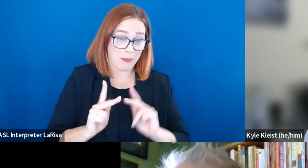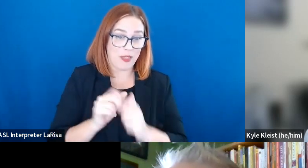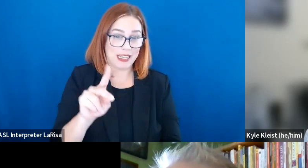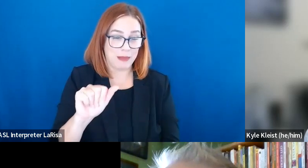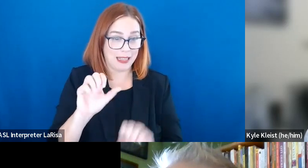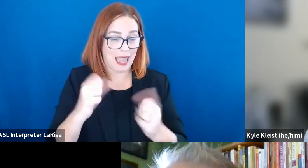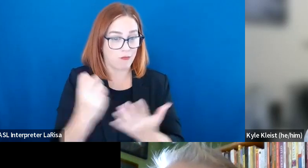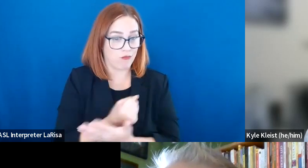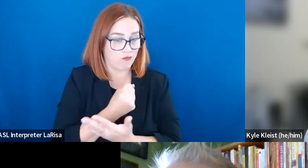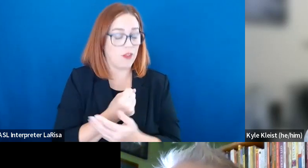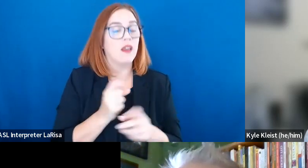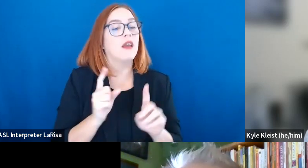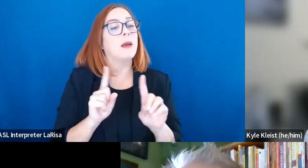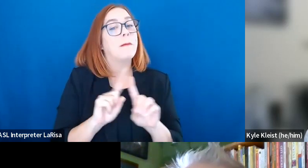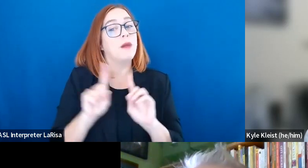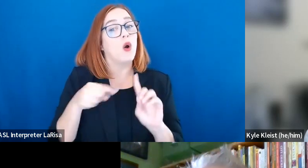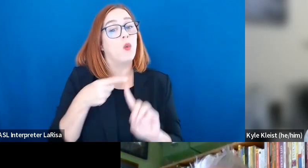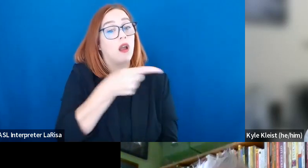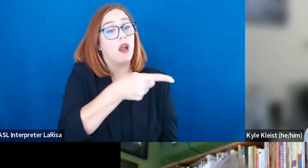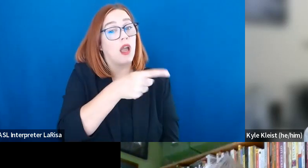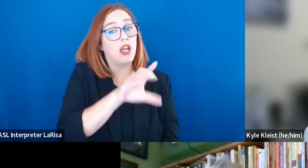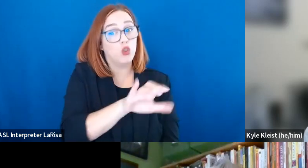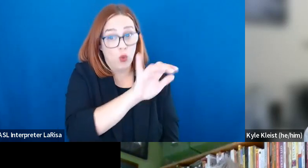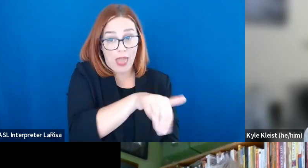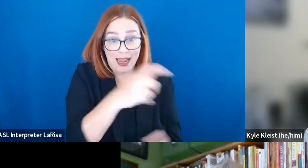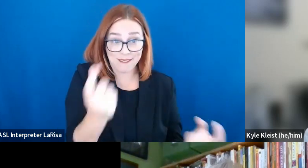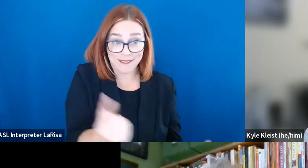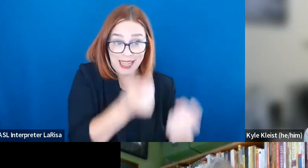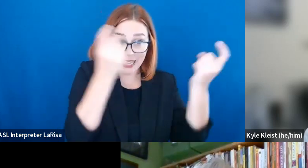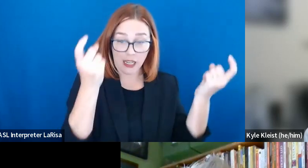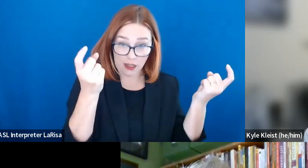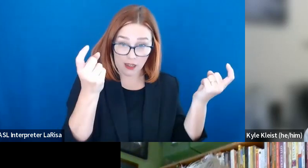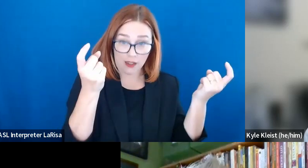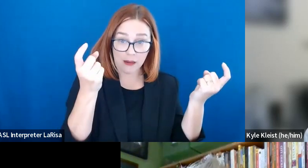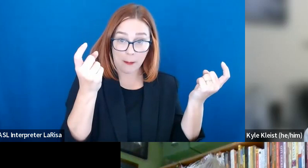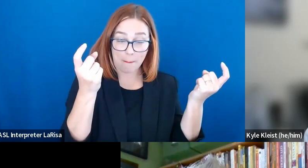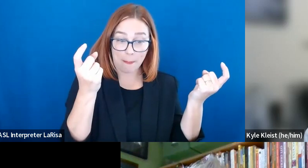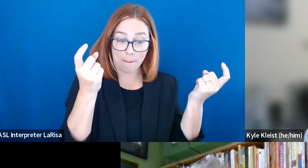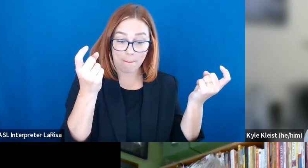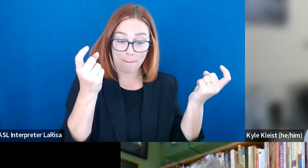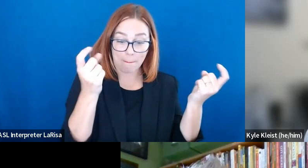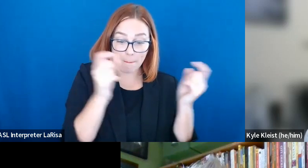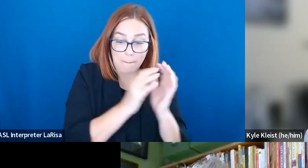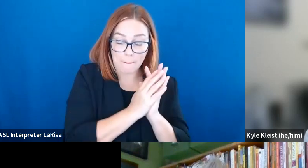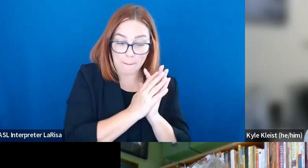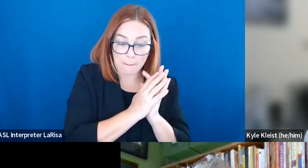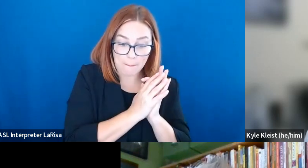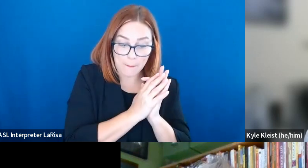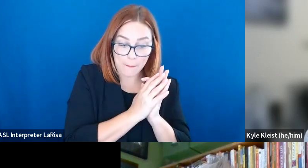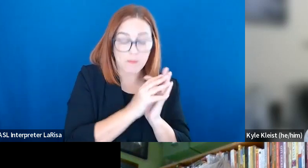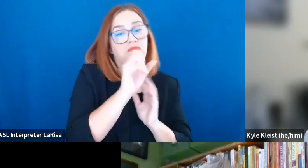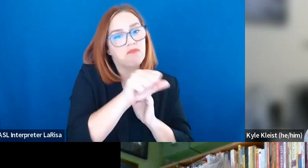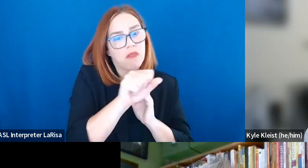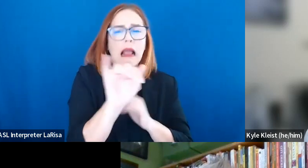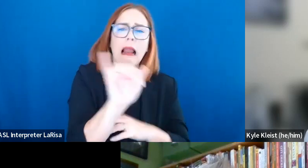so when she's doing an adaptive gaming event, not only is that kind of like a mentoring thing